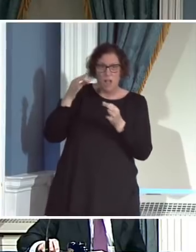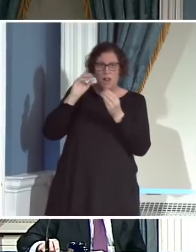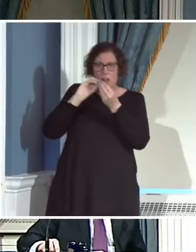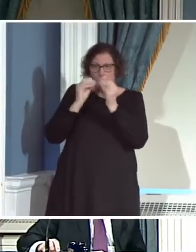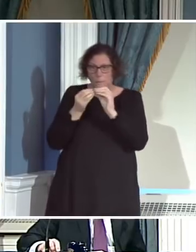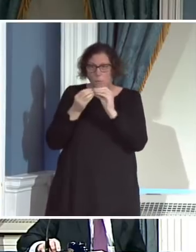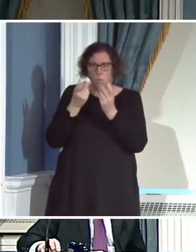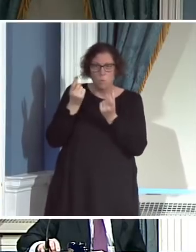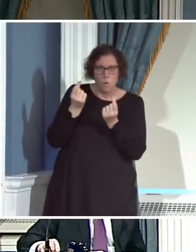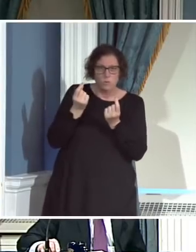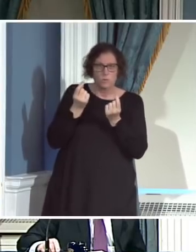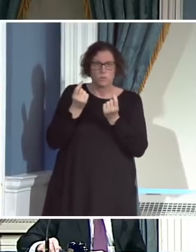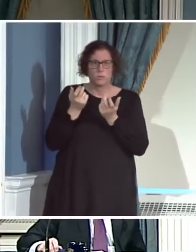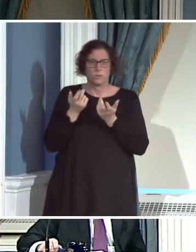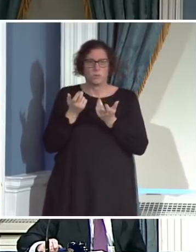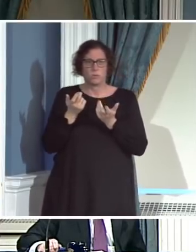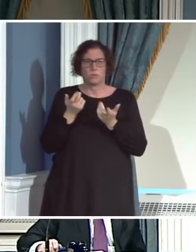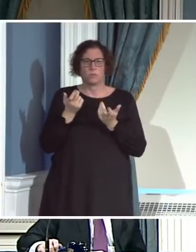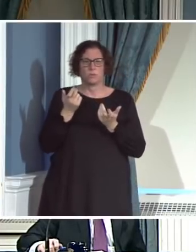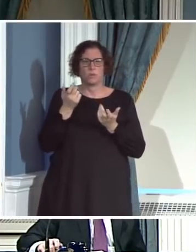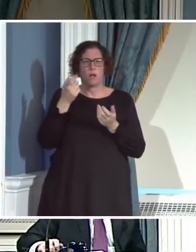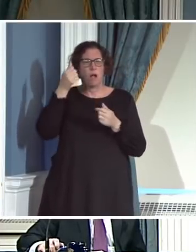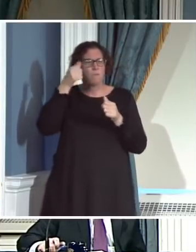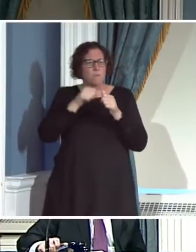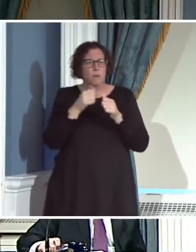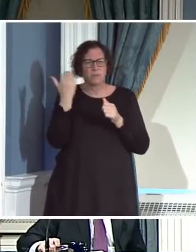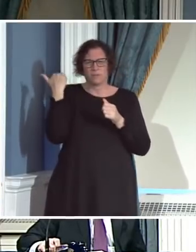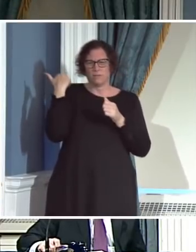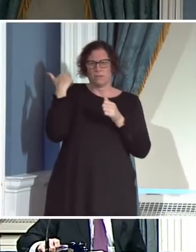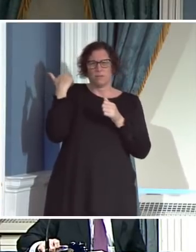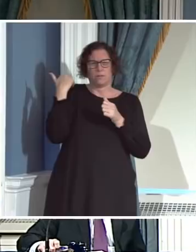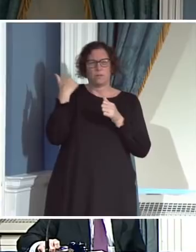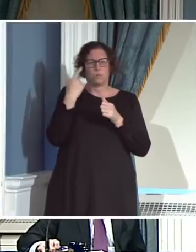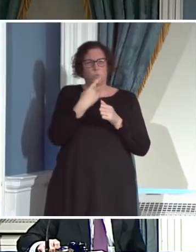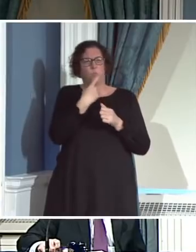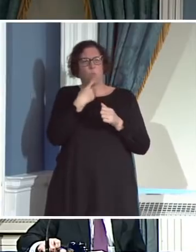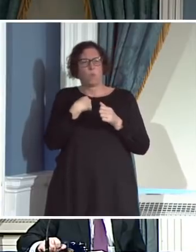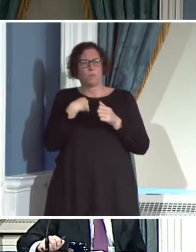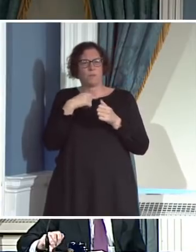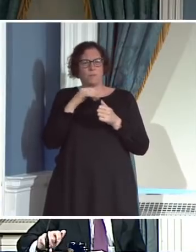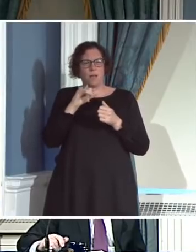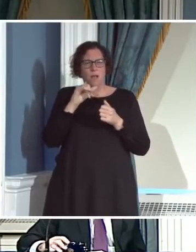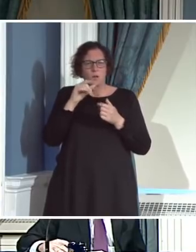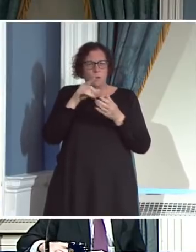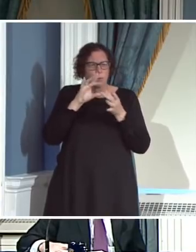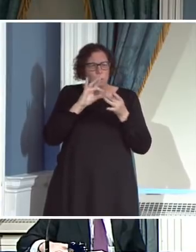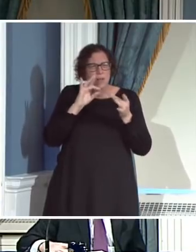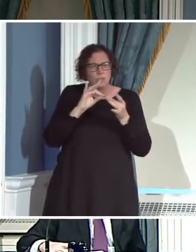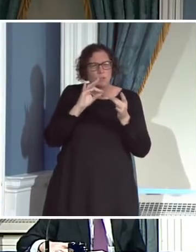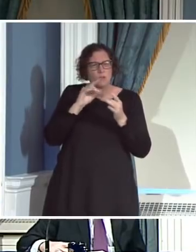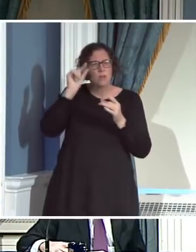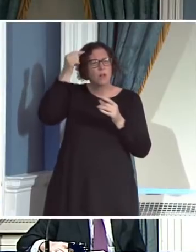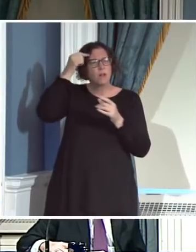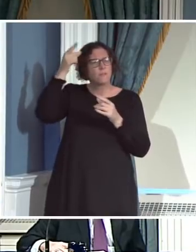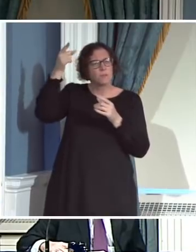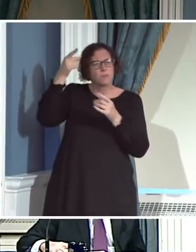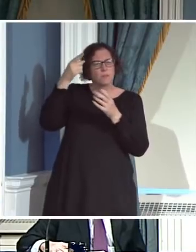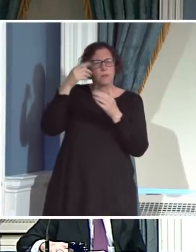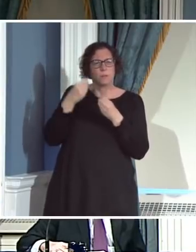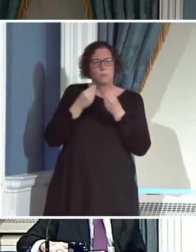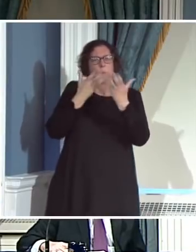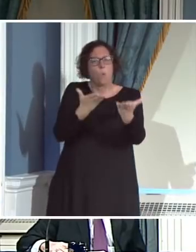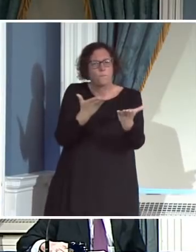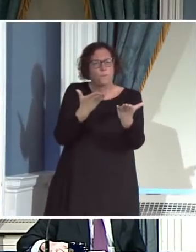year, you and Chancellor Carranza were saying that the governor's proposal was actually still $136 million less than